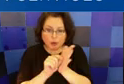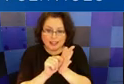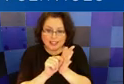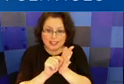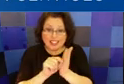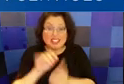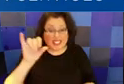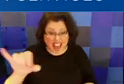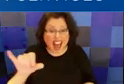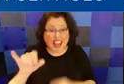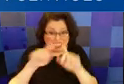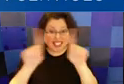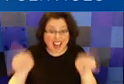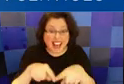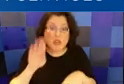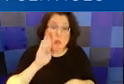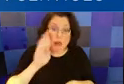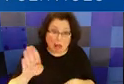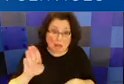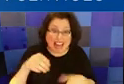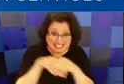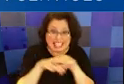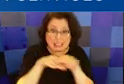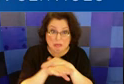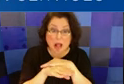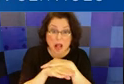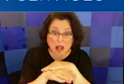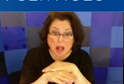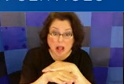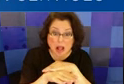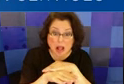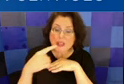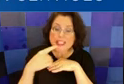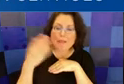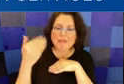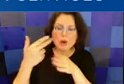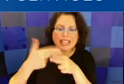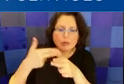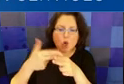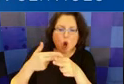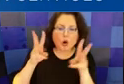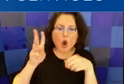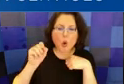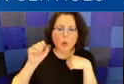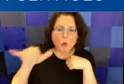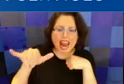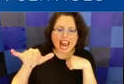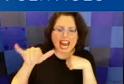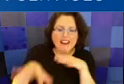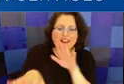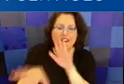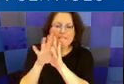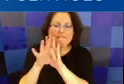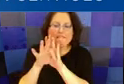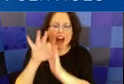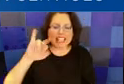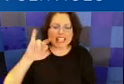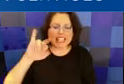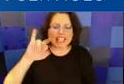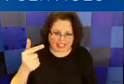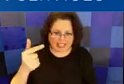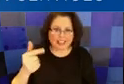Wayfinding, I guess you said that. Yeah, so we actually, as I mentioned, are working